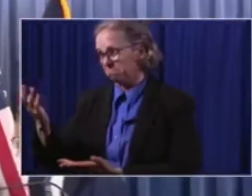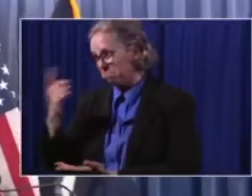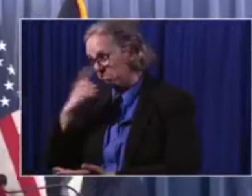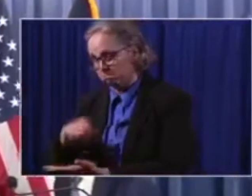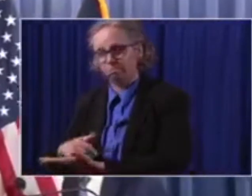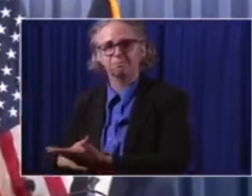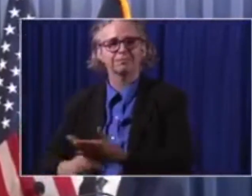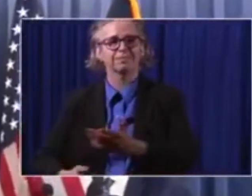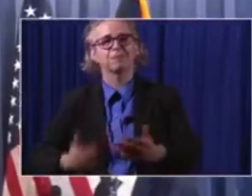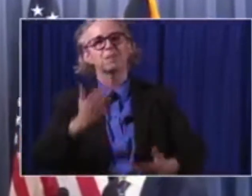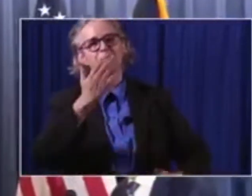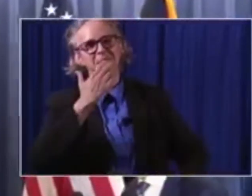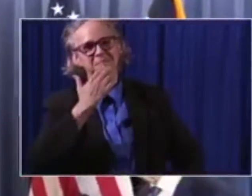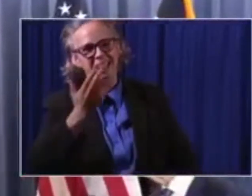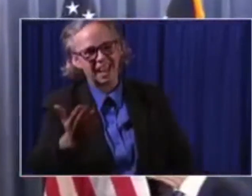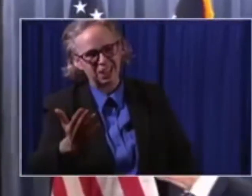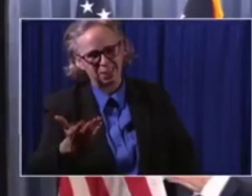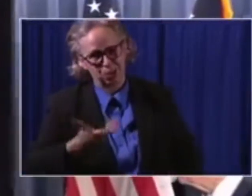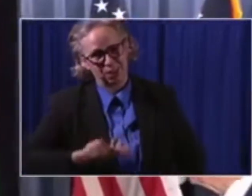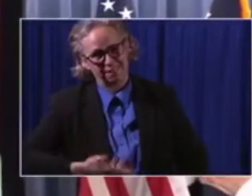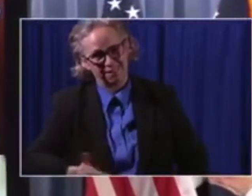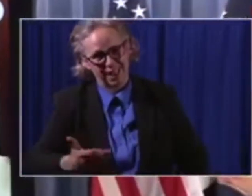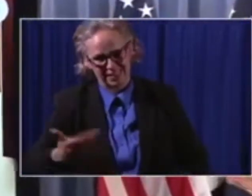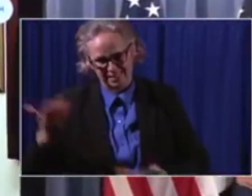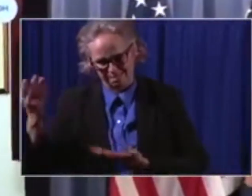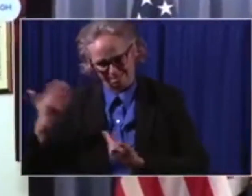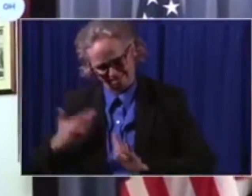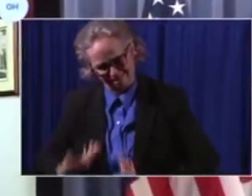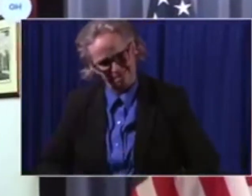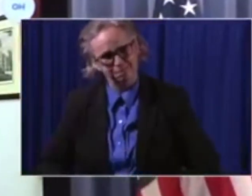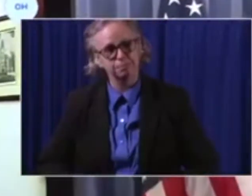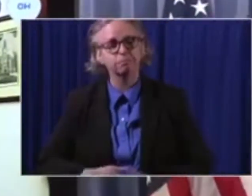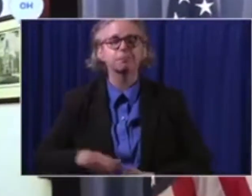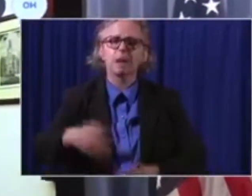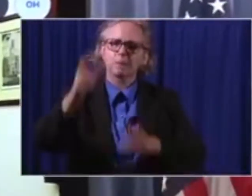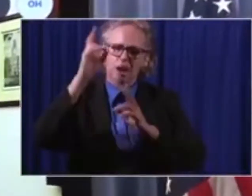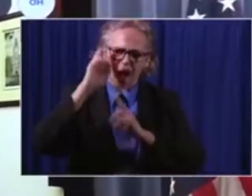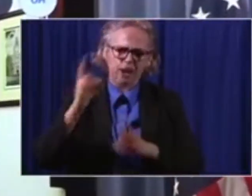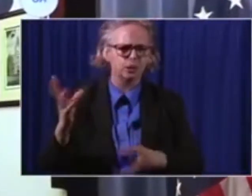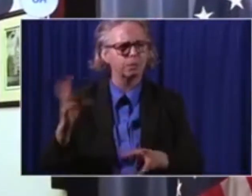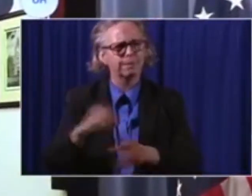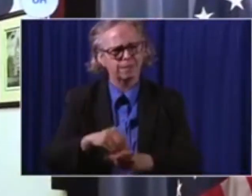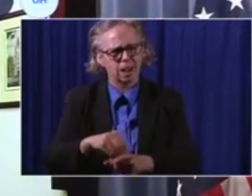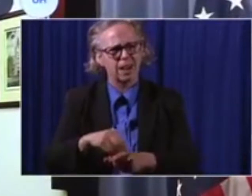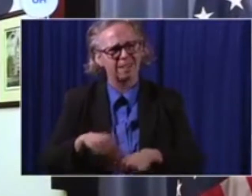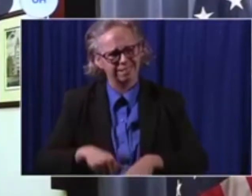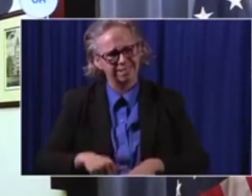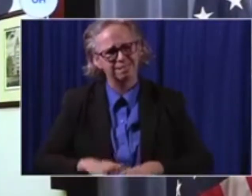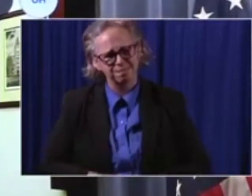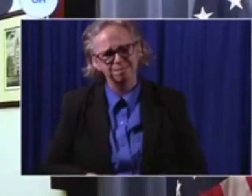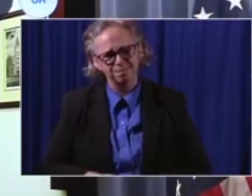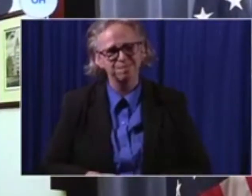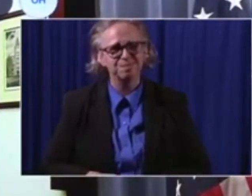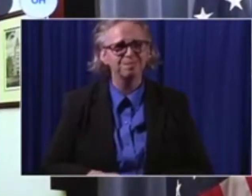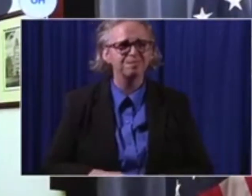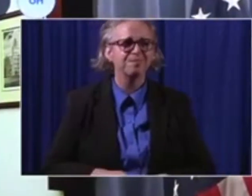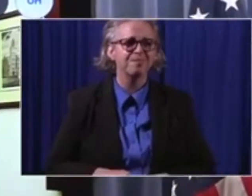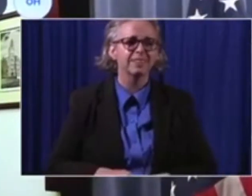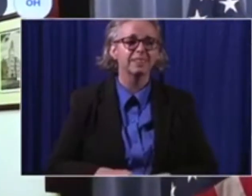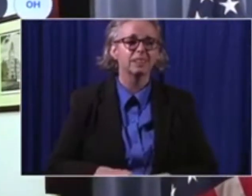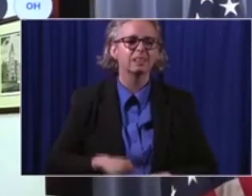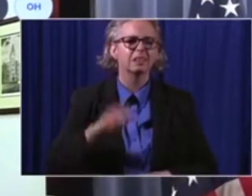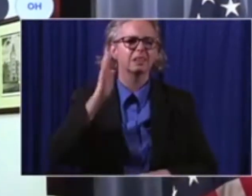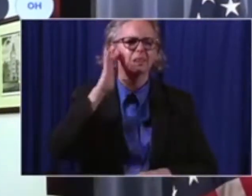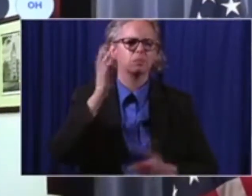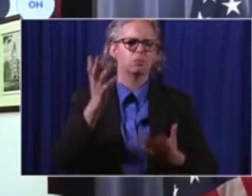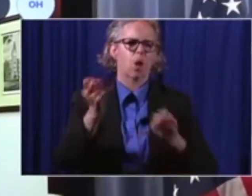opportunity to be here today and to be involved in the process. I think a couple of important messages in summary